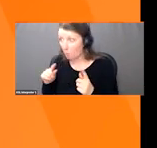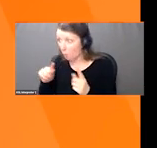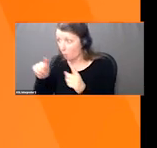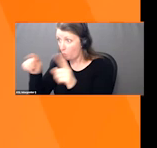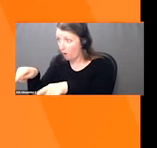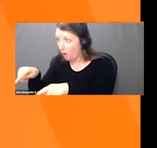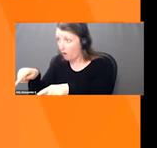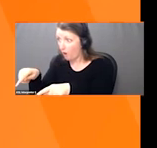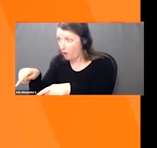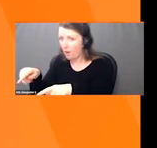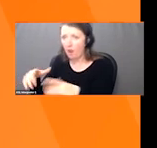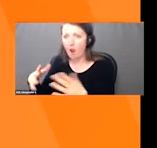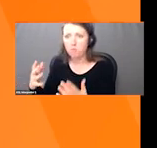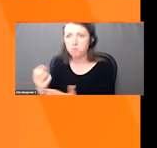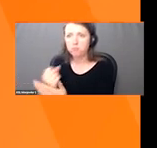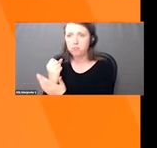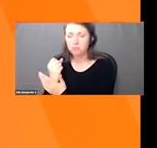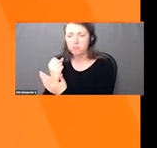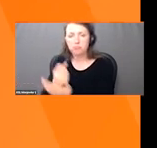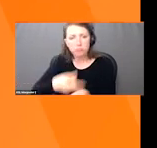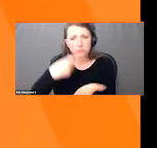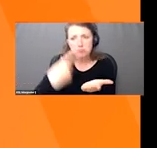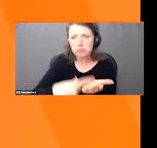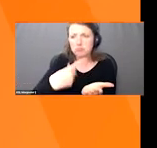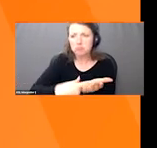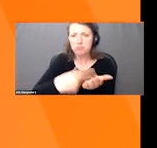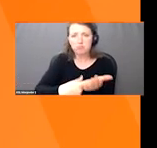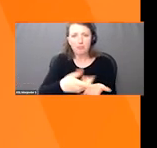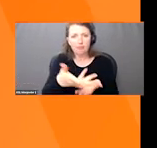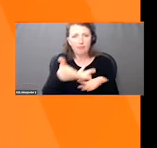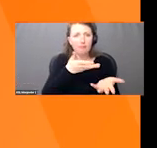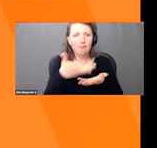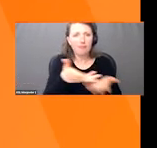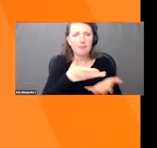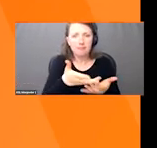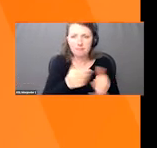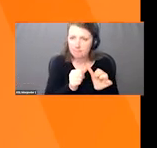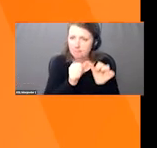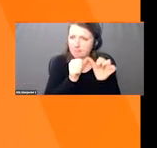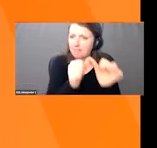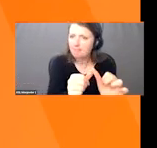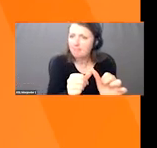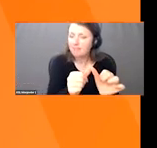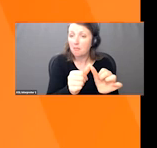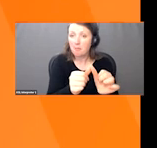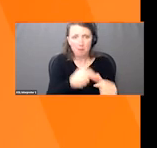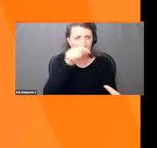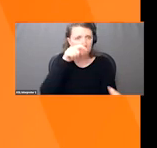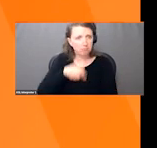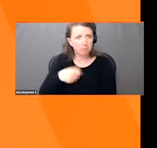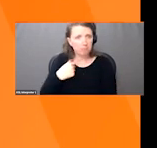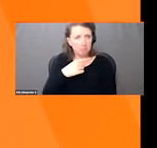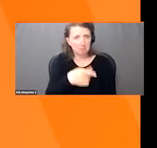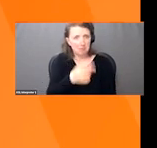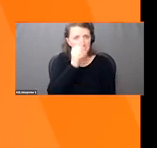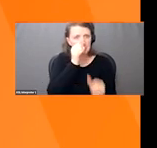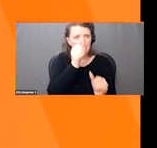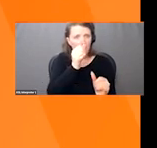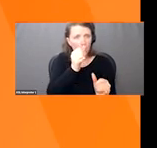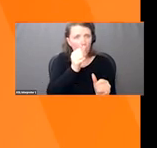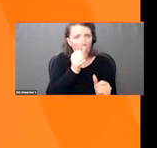as well. So just again, a really, really good place to find either like-minded people or potential